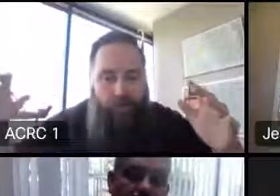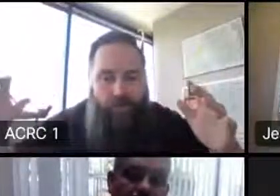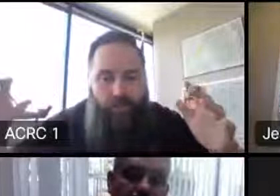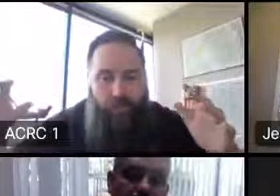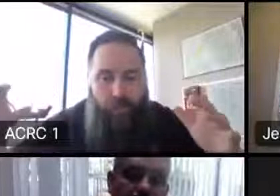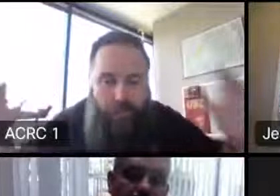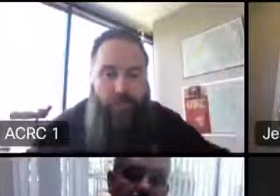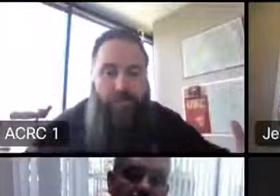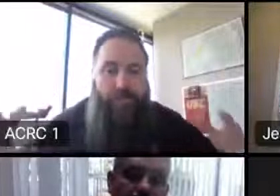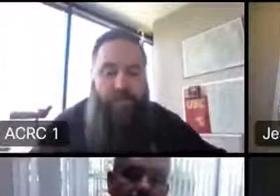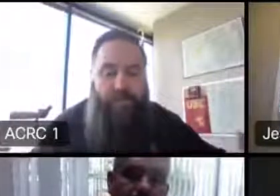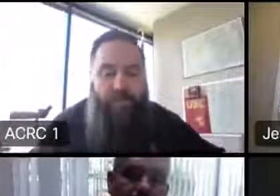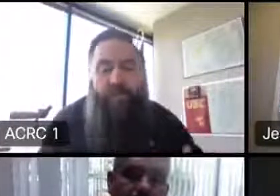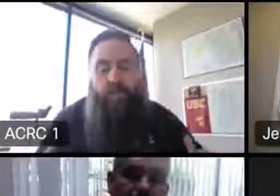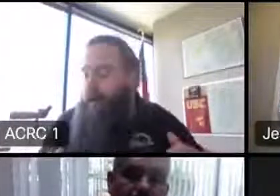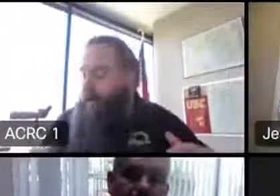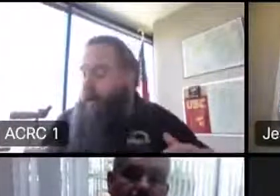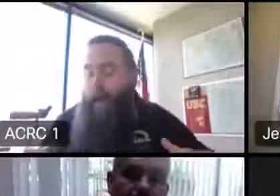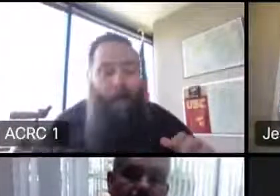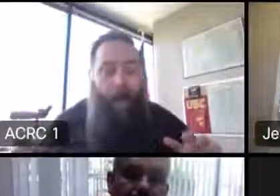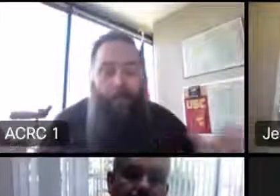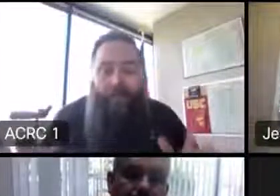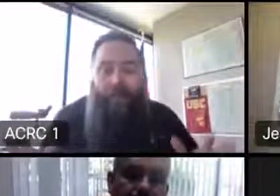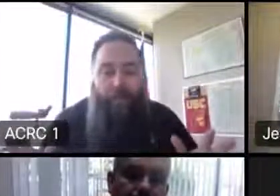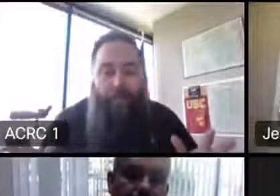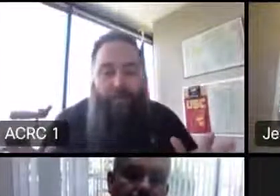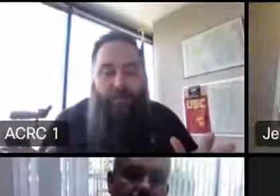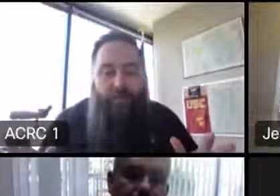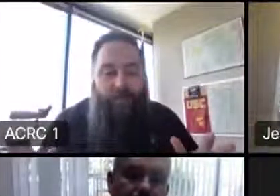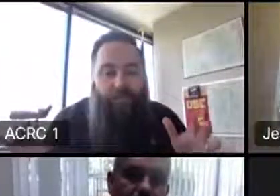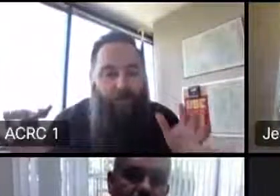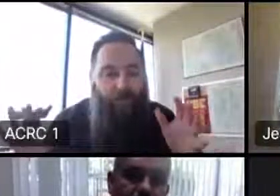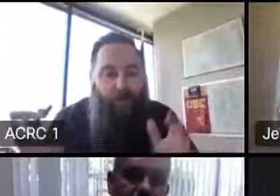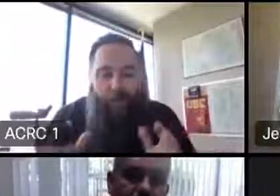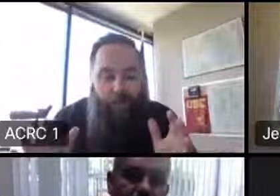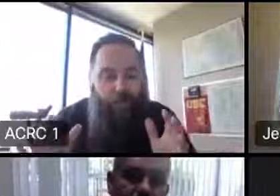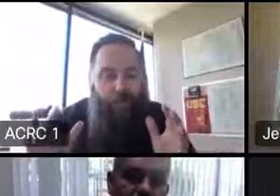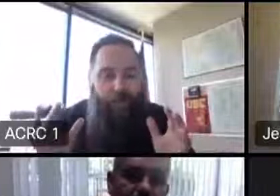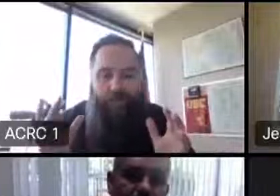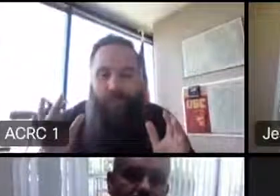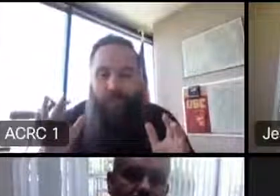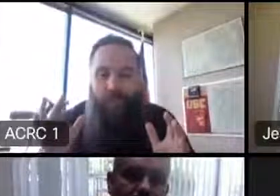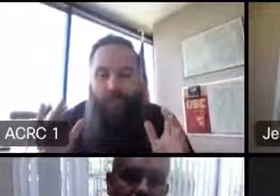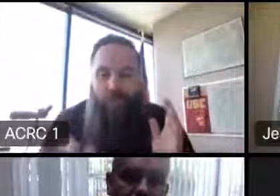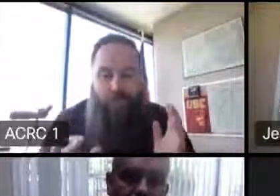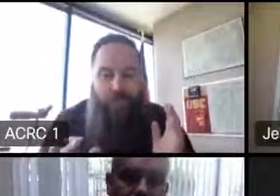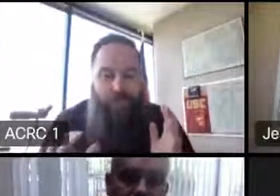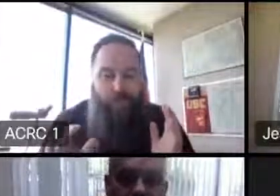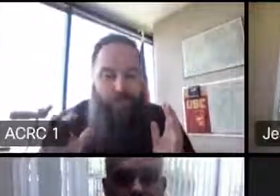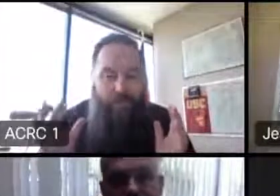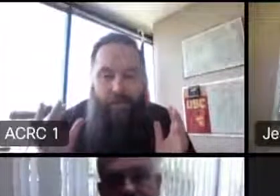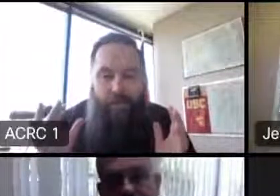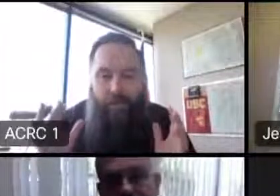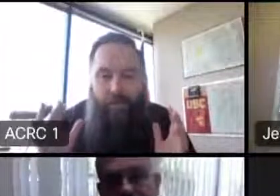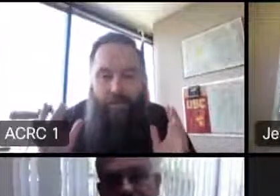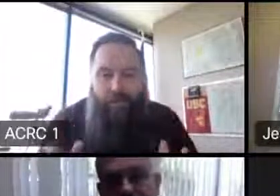the usage of remote services and things like that. So I'm excited about doing this. I will tell you, I have not been able to connect with Barry Giardini and the